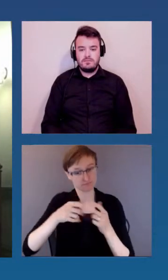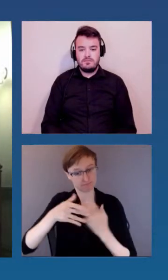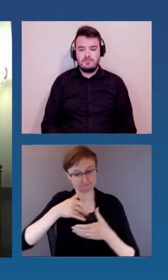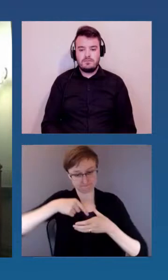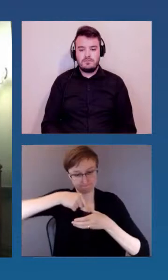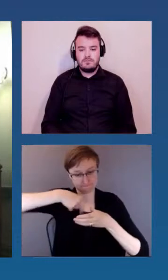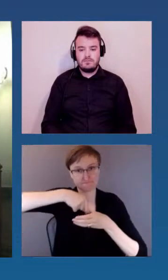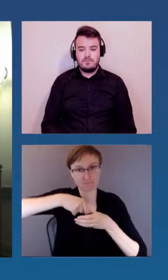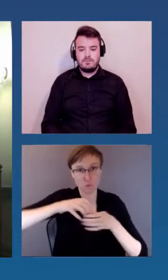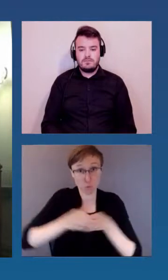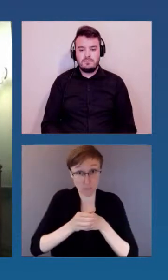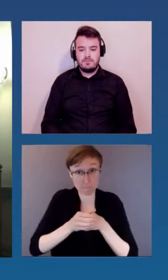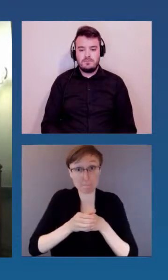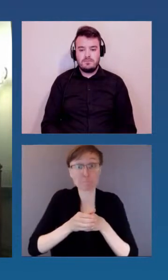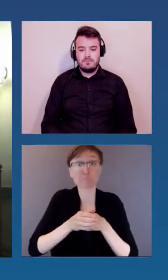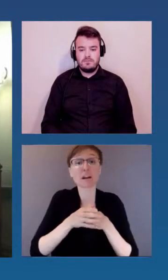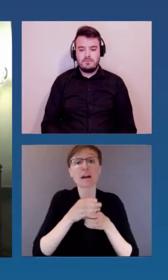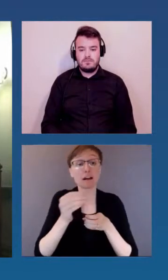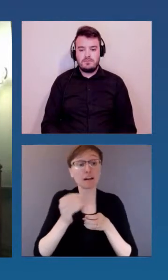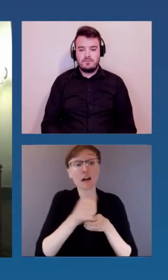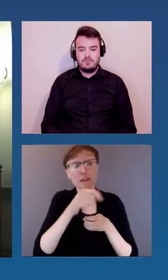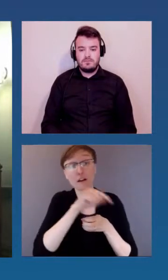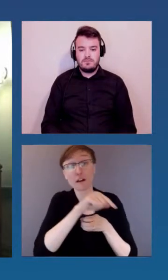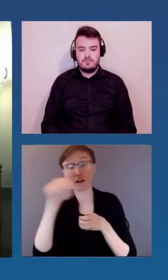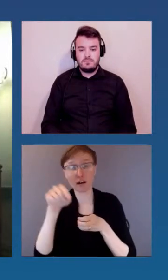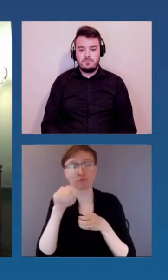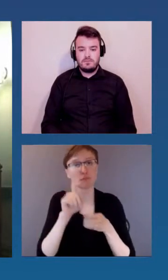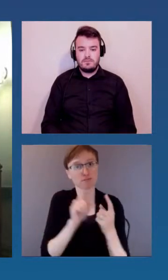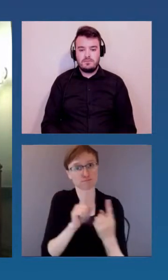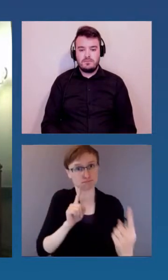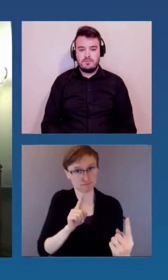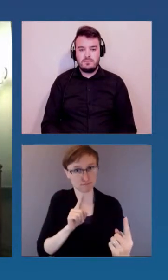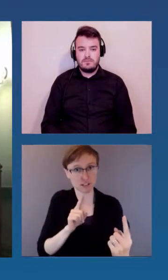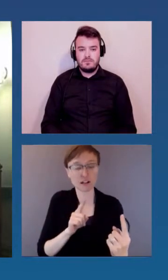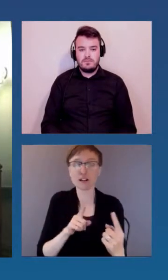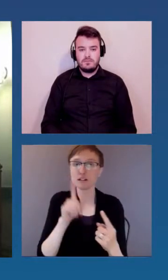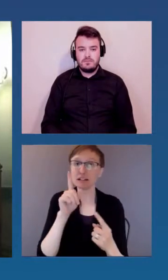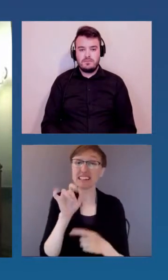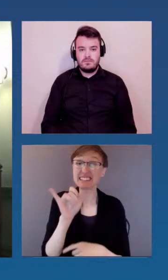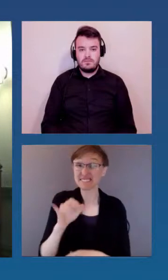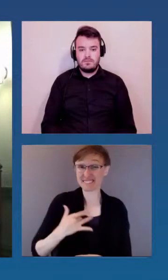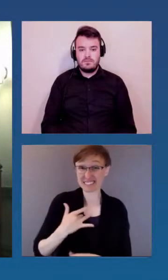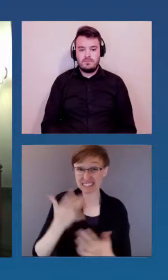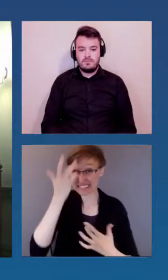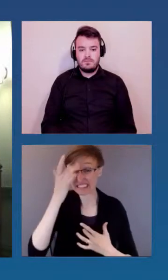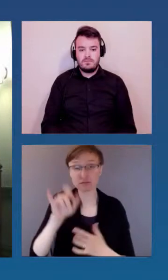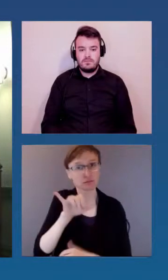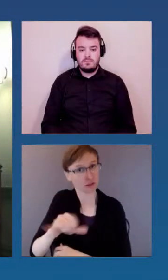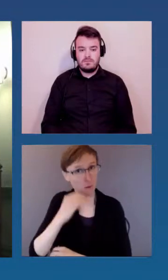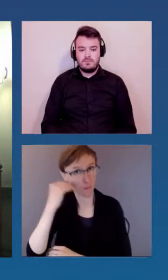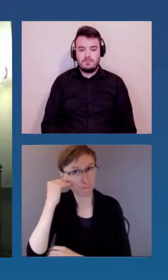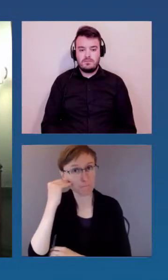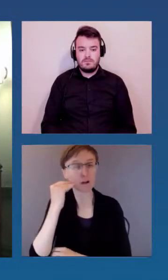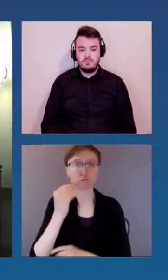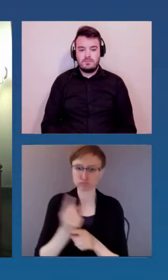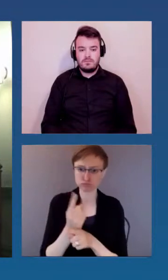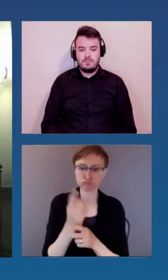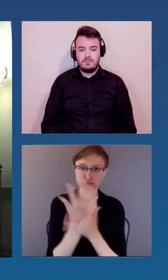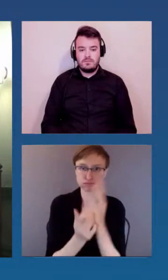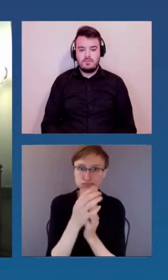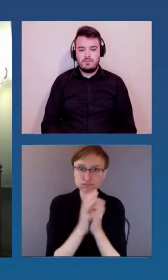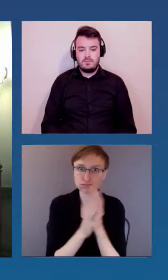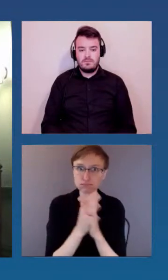feeling well, and it means continuing to be vigilant about washing your hands and not touching your nose, eyes, and mouth with unwashed